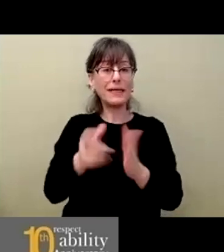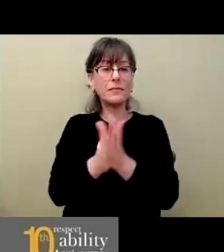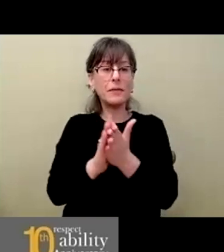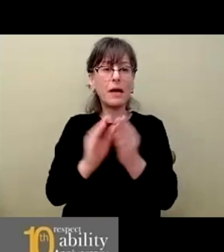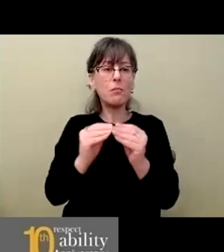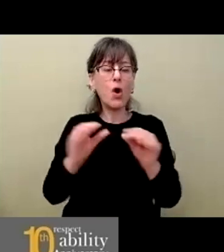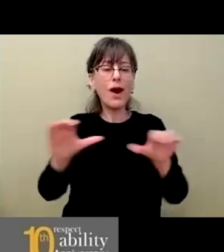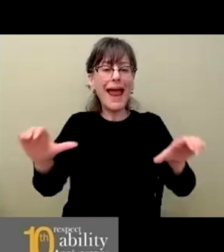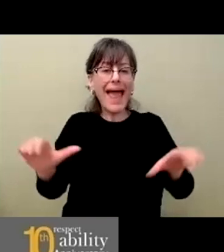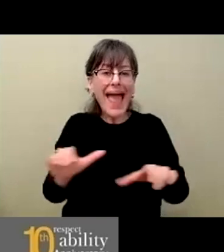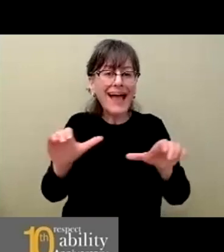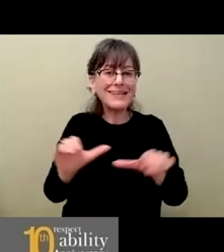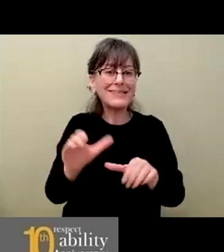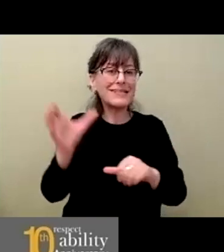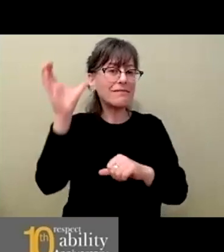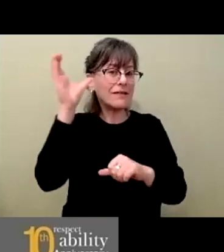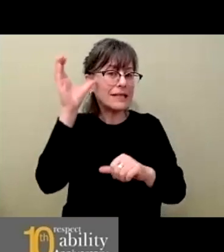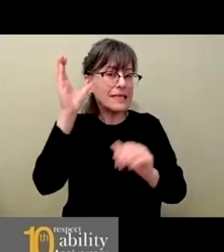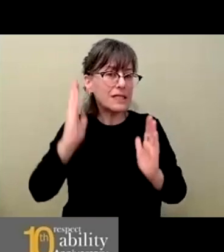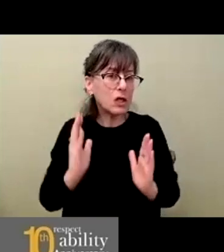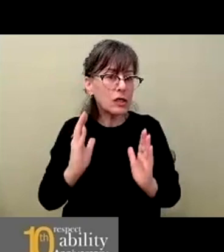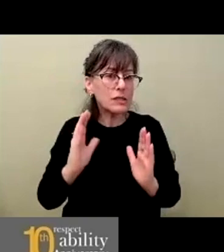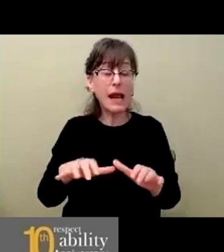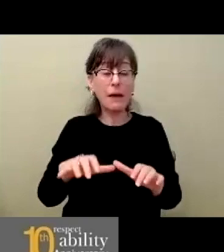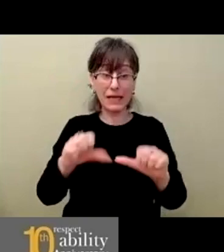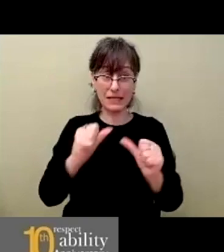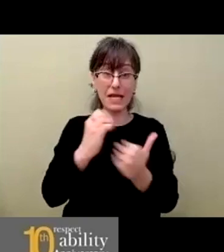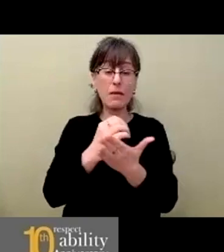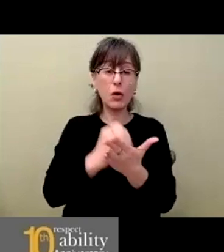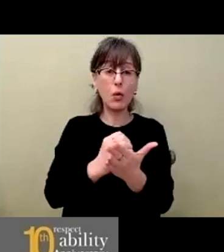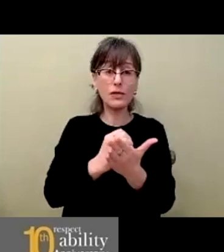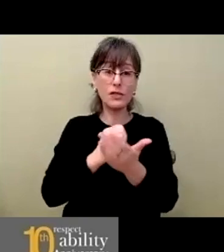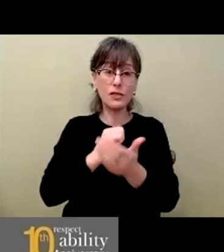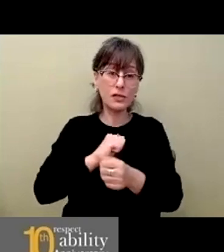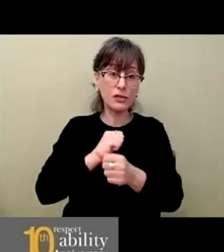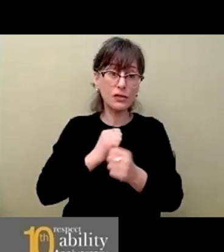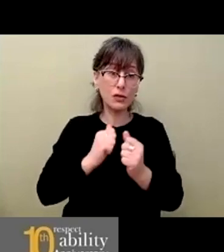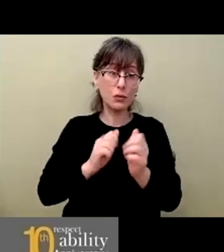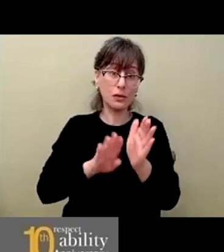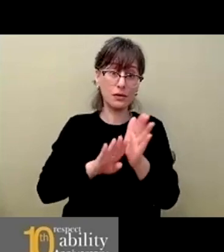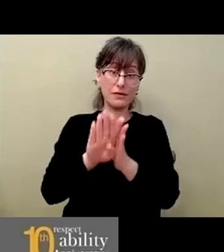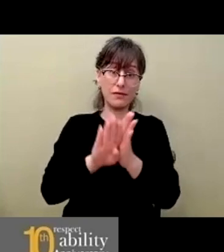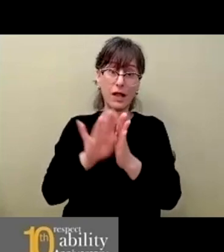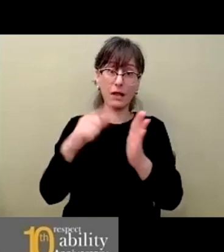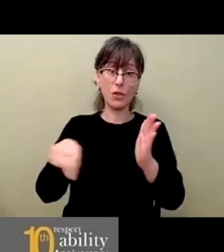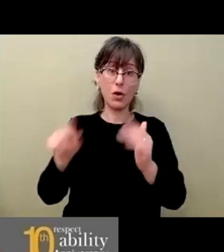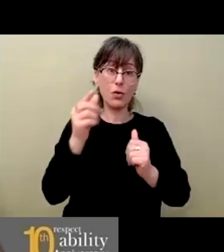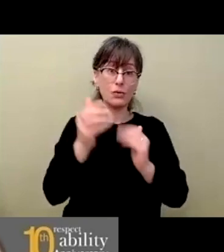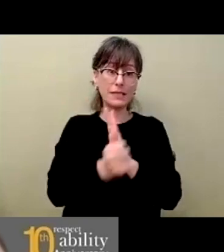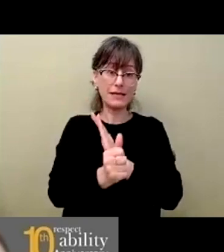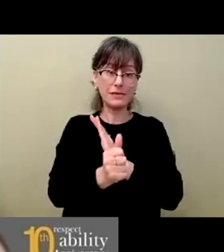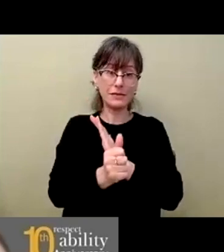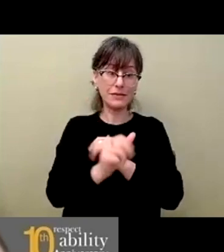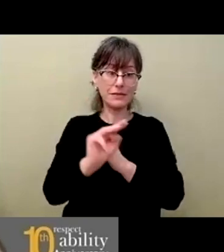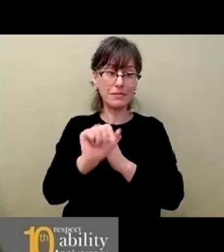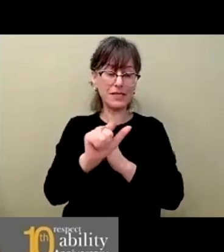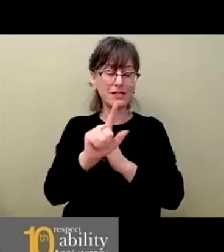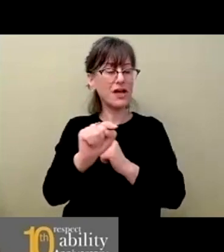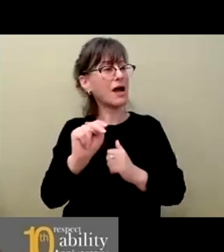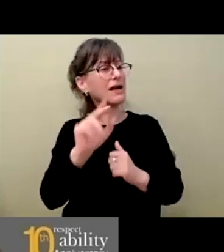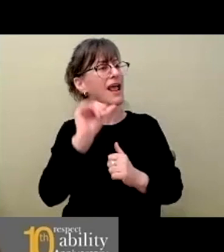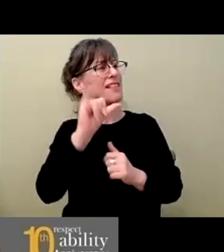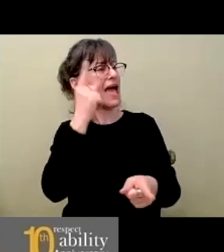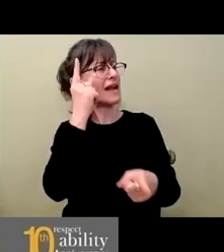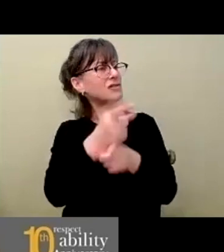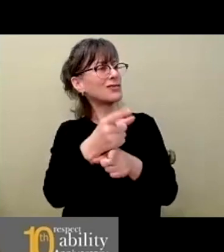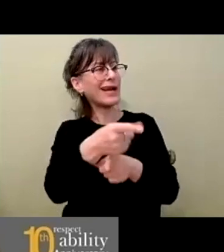active listeners and take courses towards building up our listening skills. Is that right? That is correct. And you just